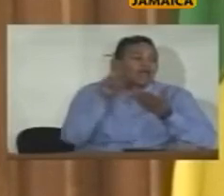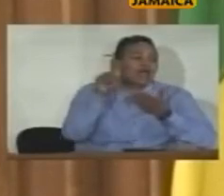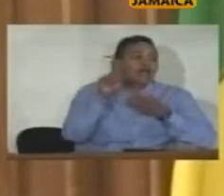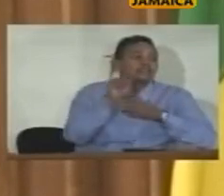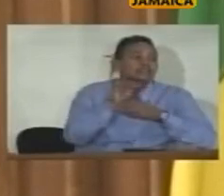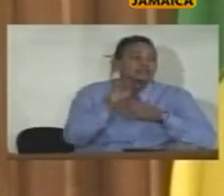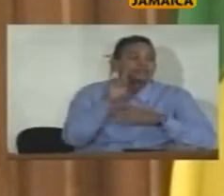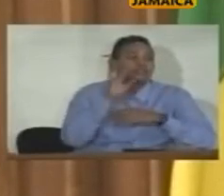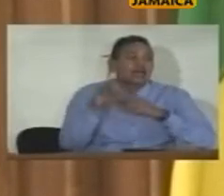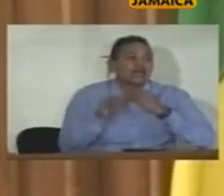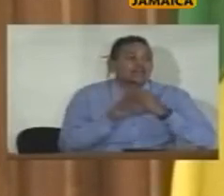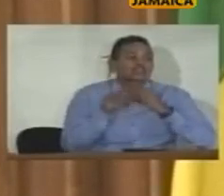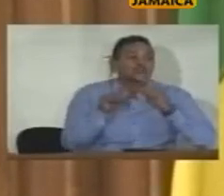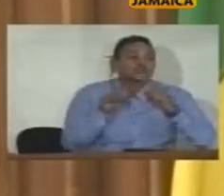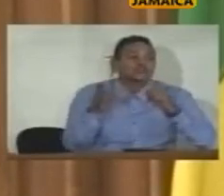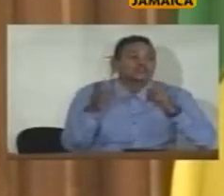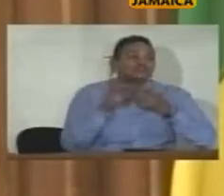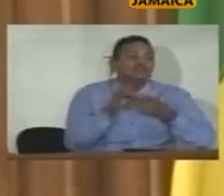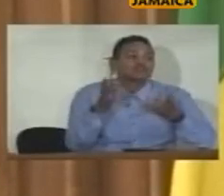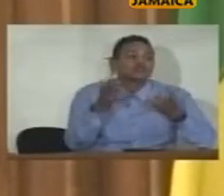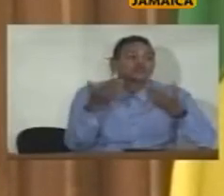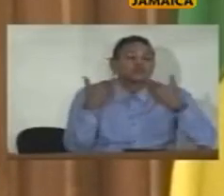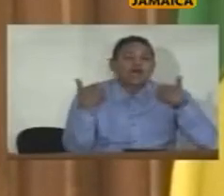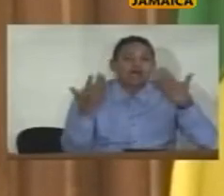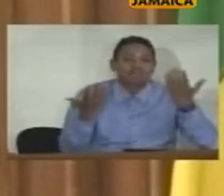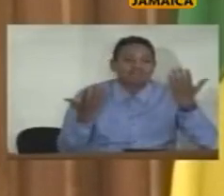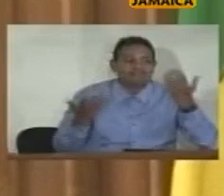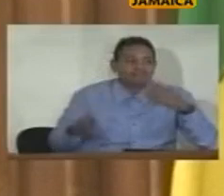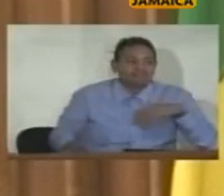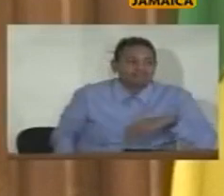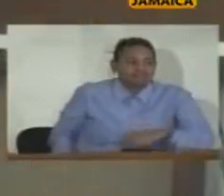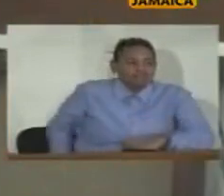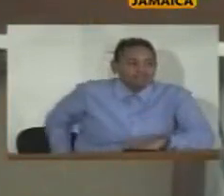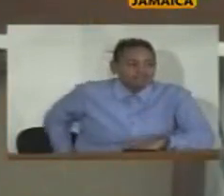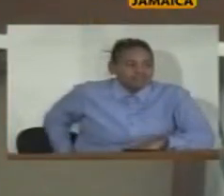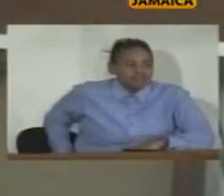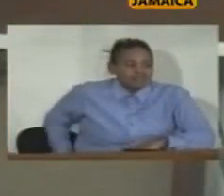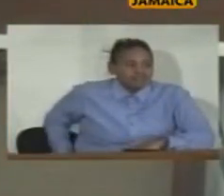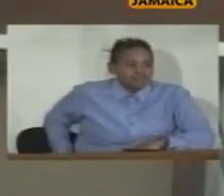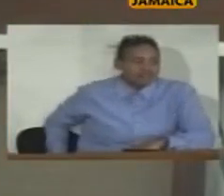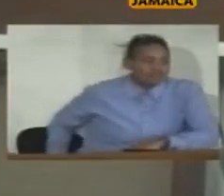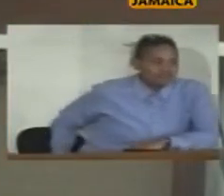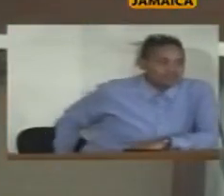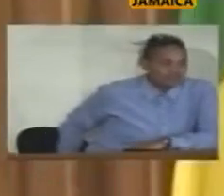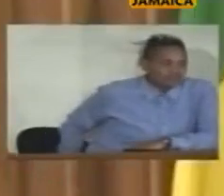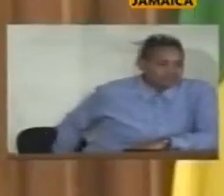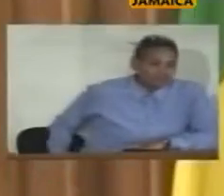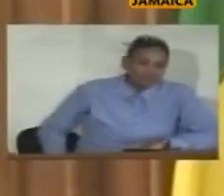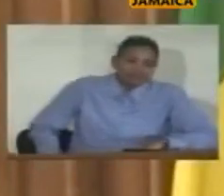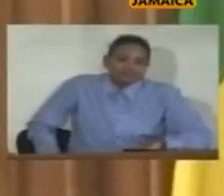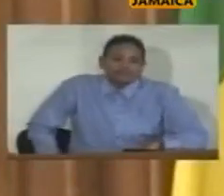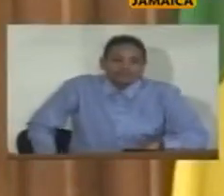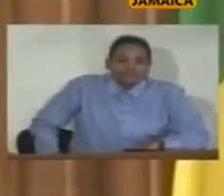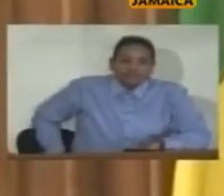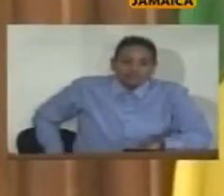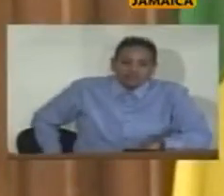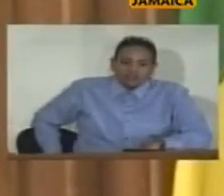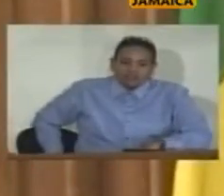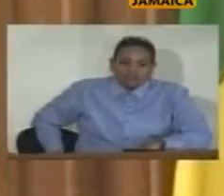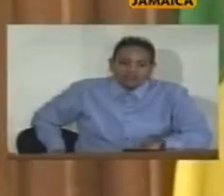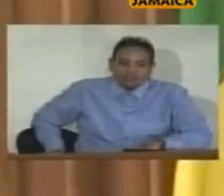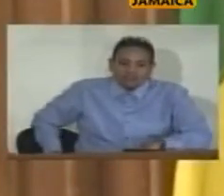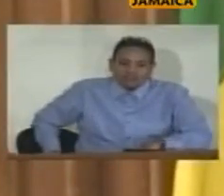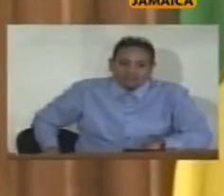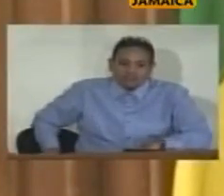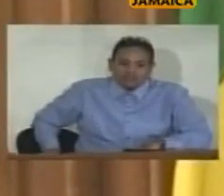questions according to what you have. You are making That's what I'm doing. You are making a presentation, a debate that requires